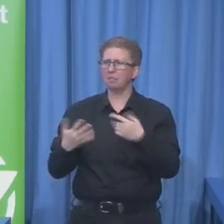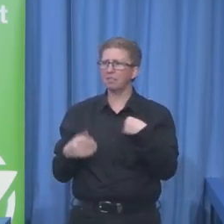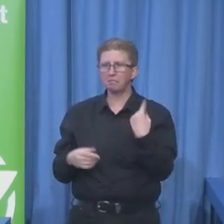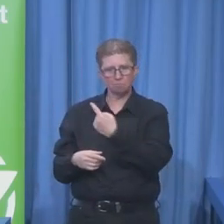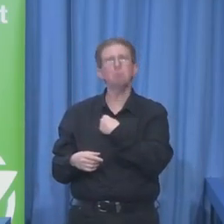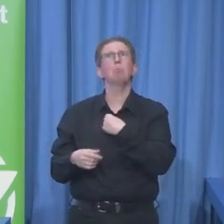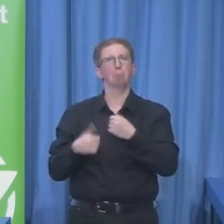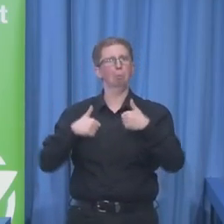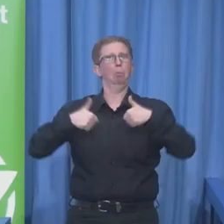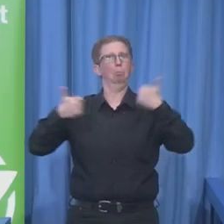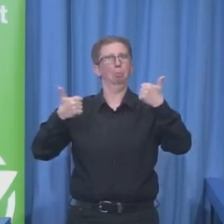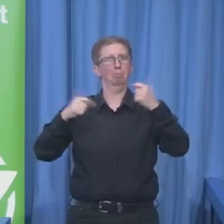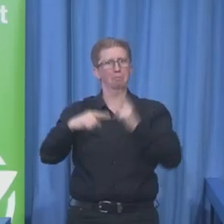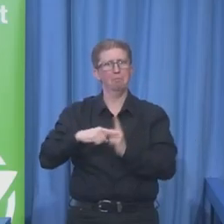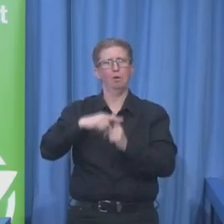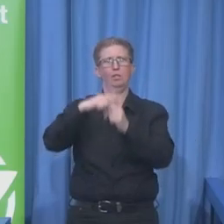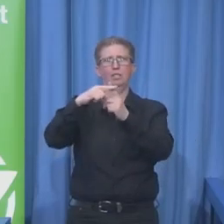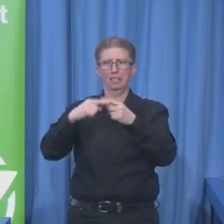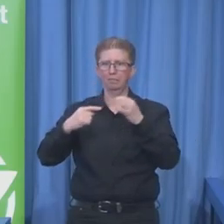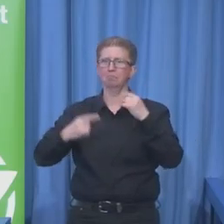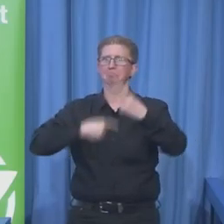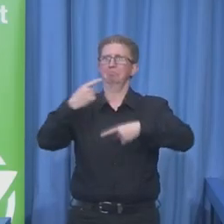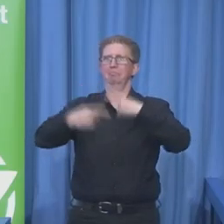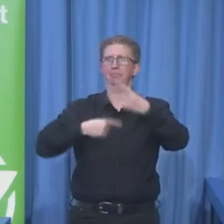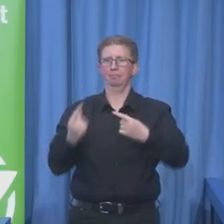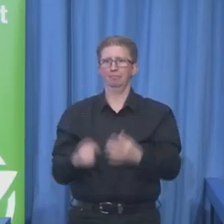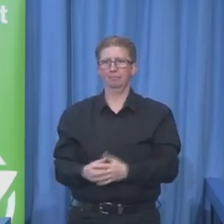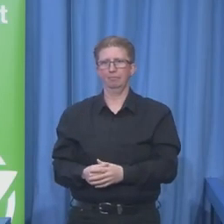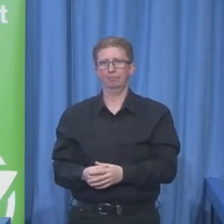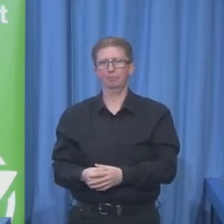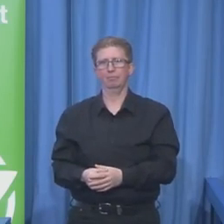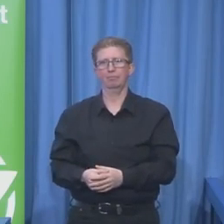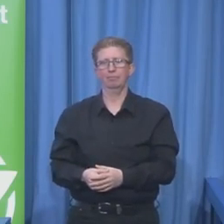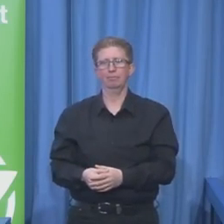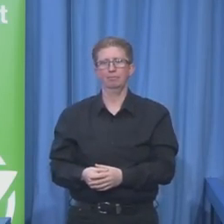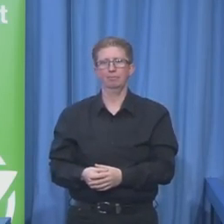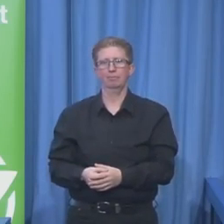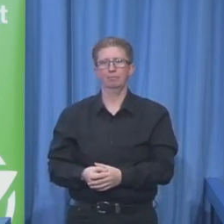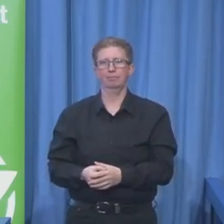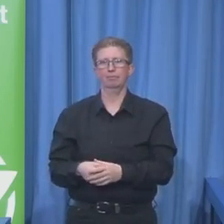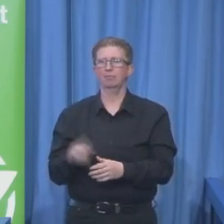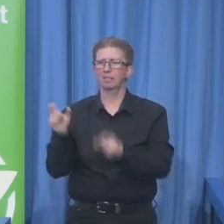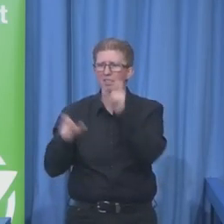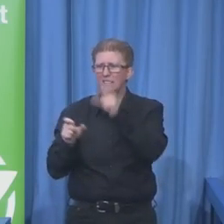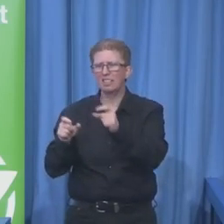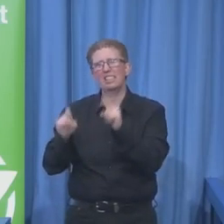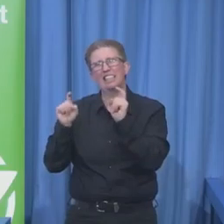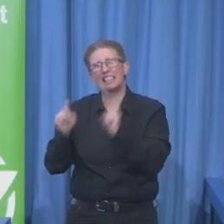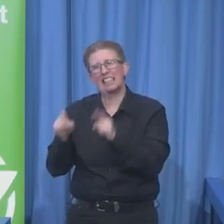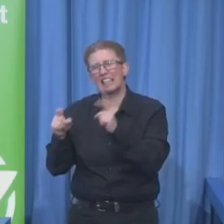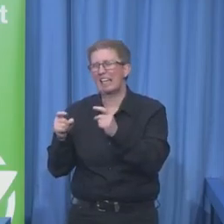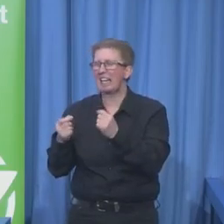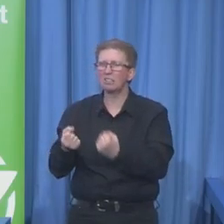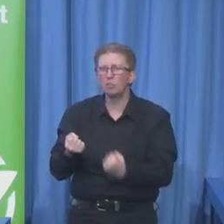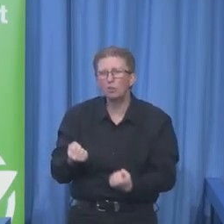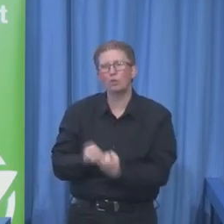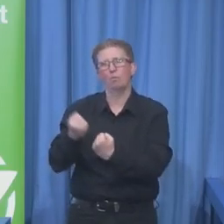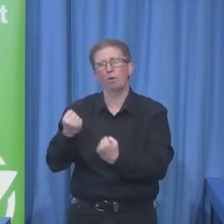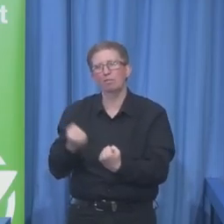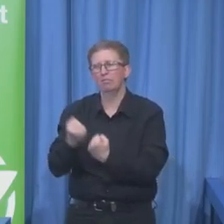needs. We enabled people to get access to regular employment. Currently, it's 22 people in the